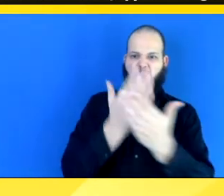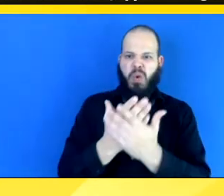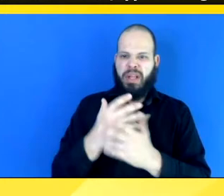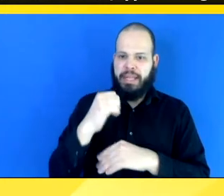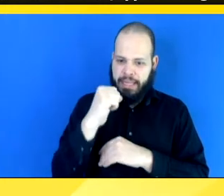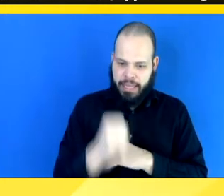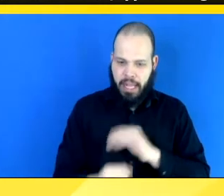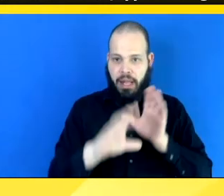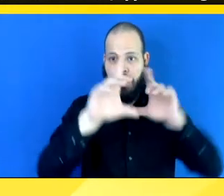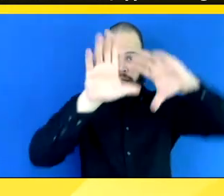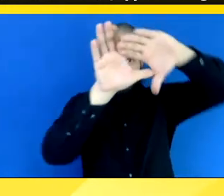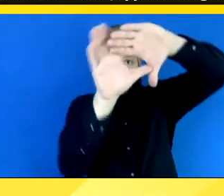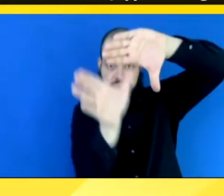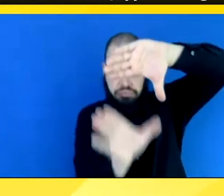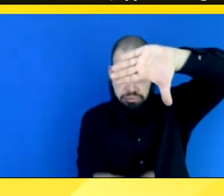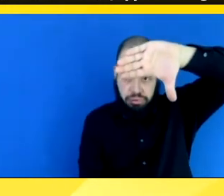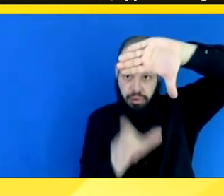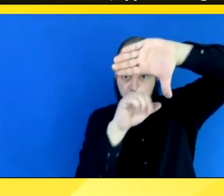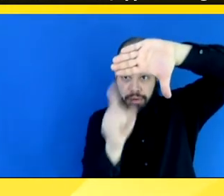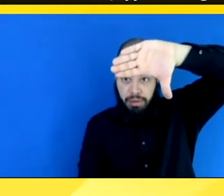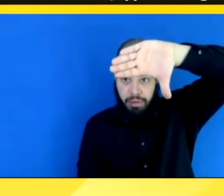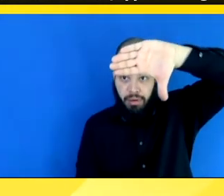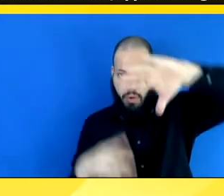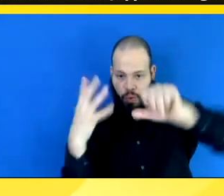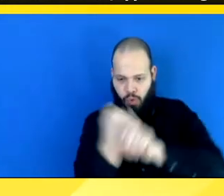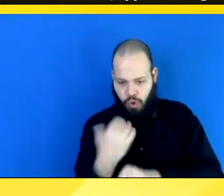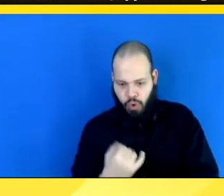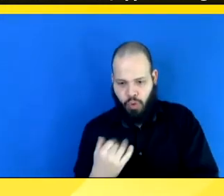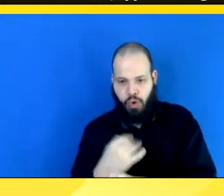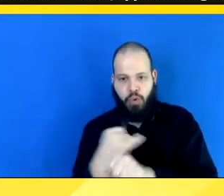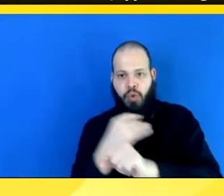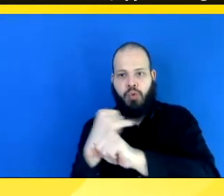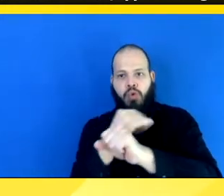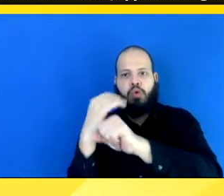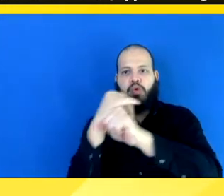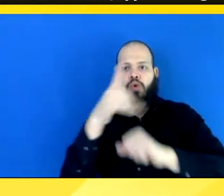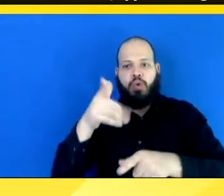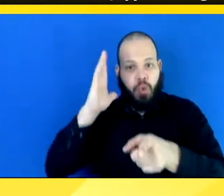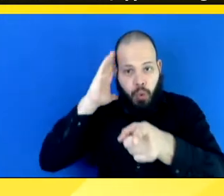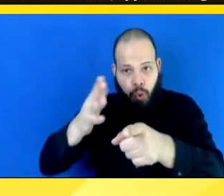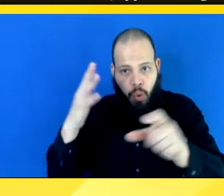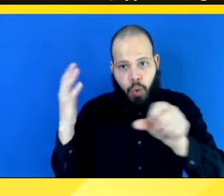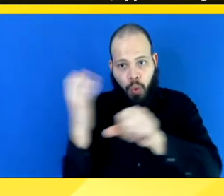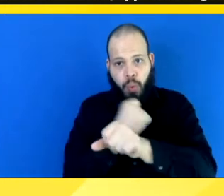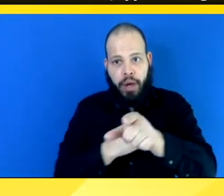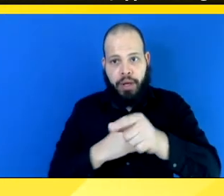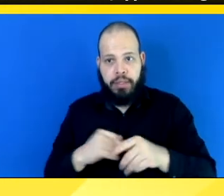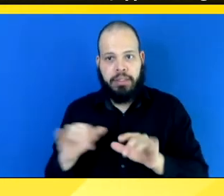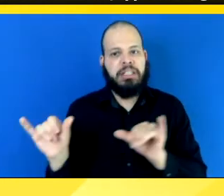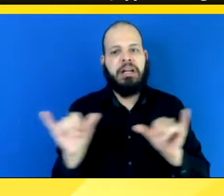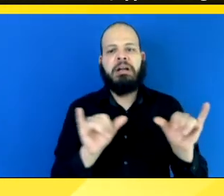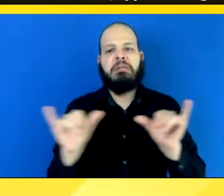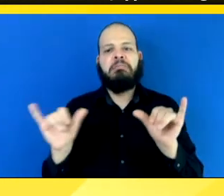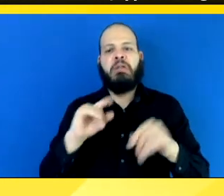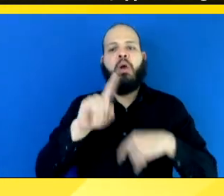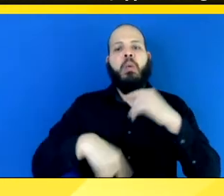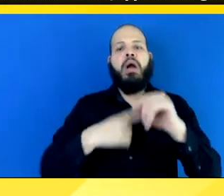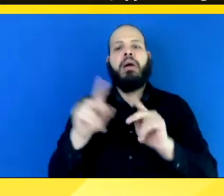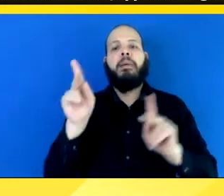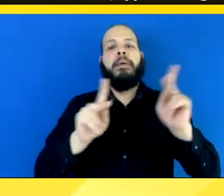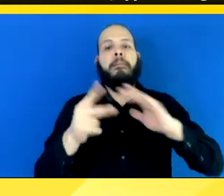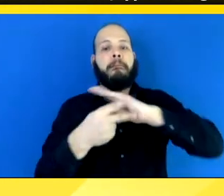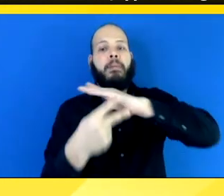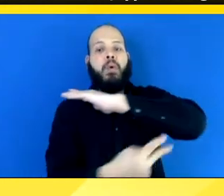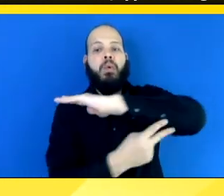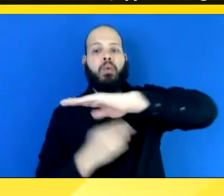win here, it's going to be just as big as when they won going across that bridge. because it's going to open up the whole conversation